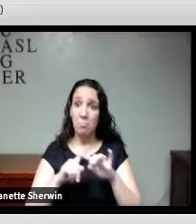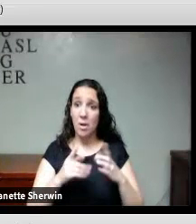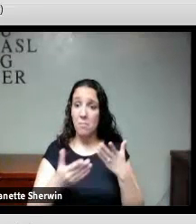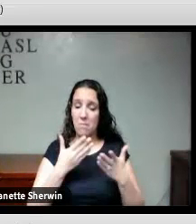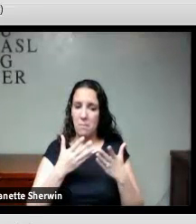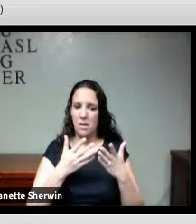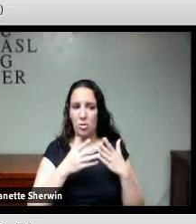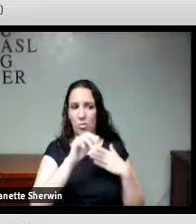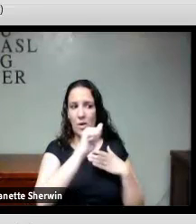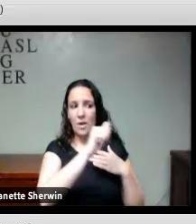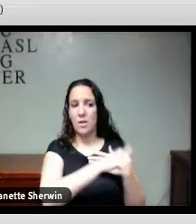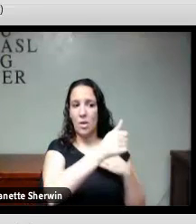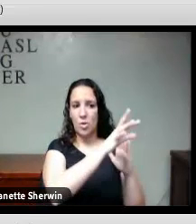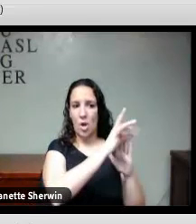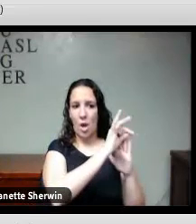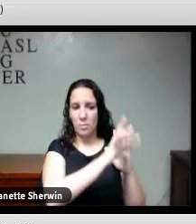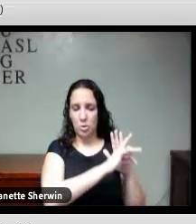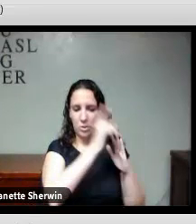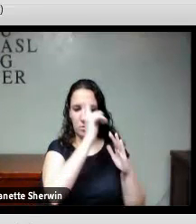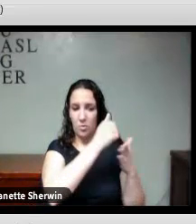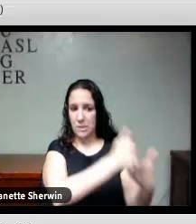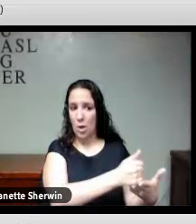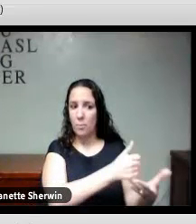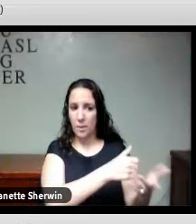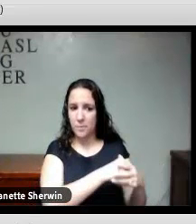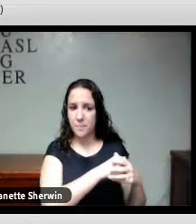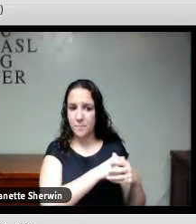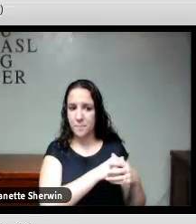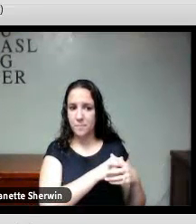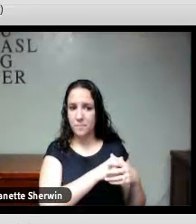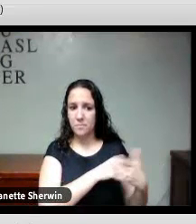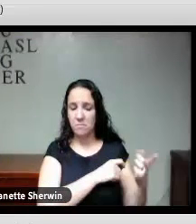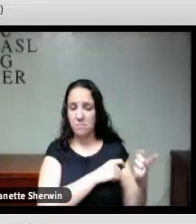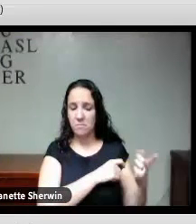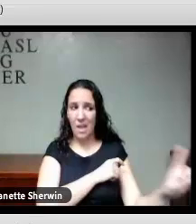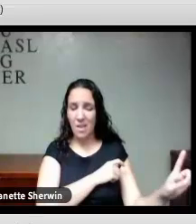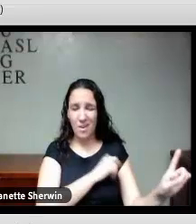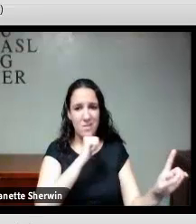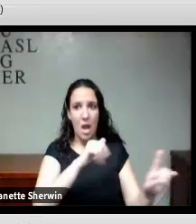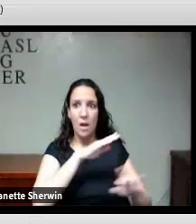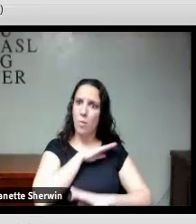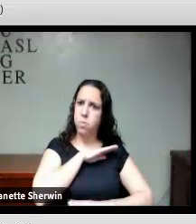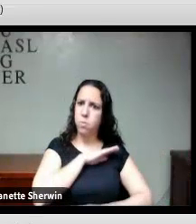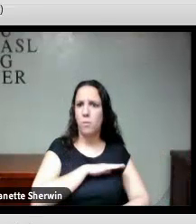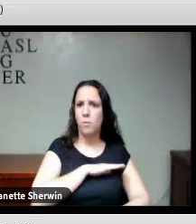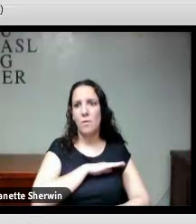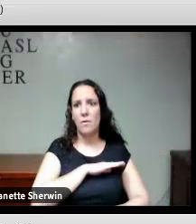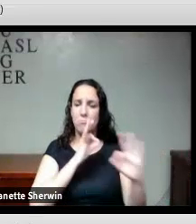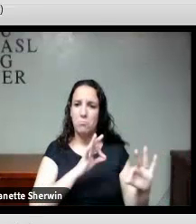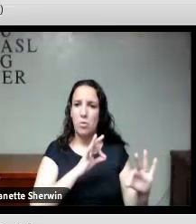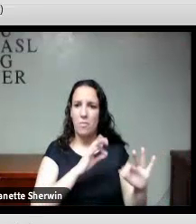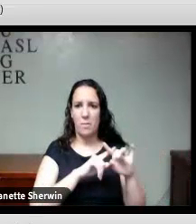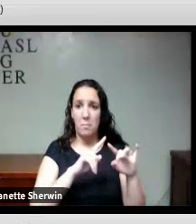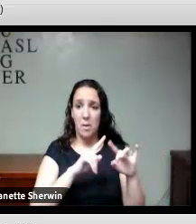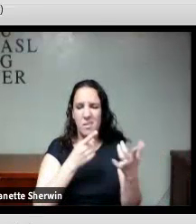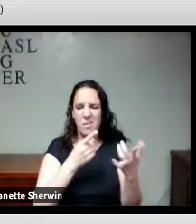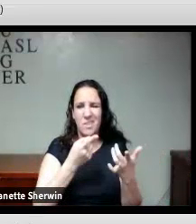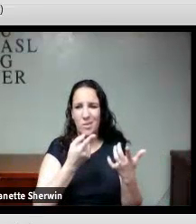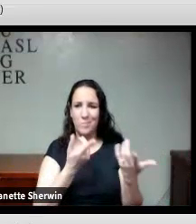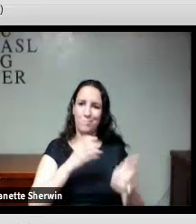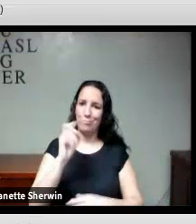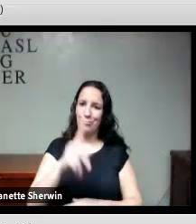option for them and they go away and they're half happy. They're not totally happy because they didn't get exactly what they want, but thanking them for